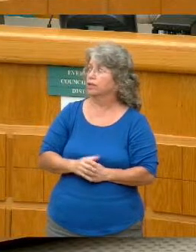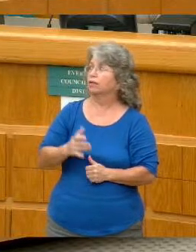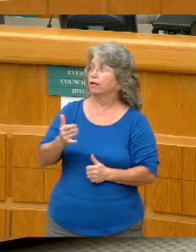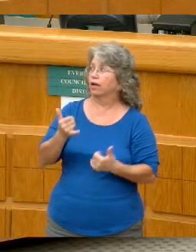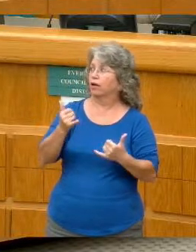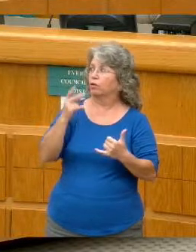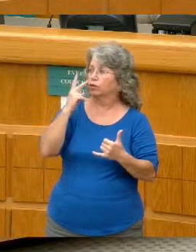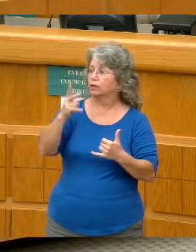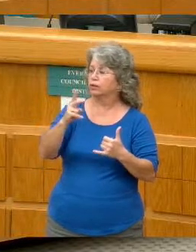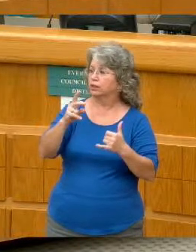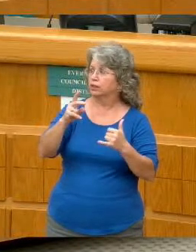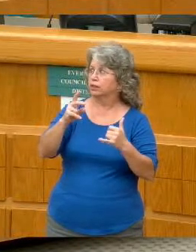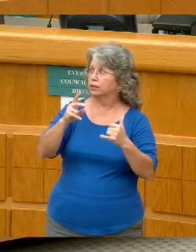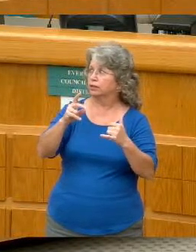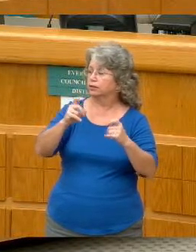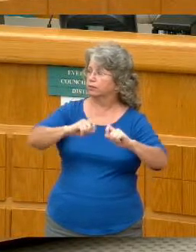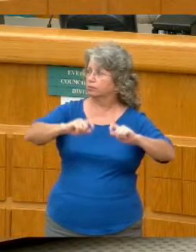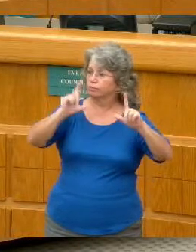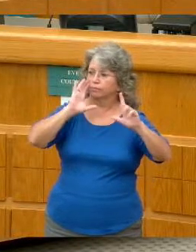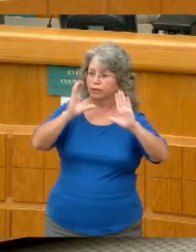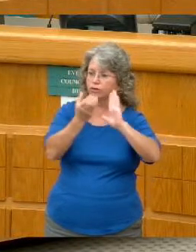there's the donut shape